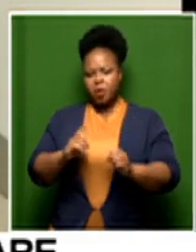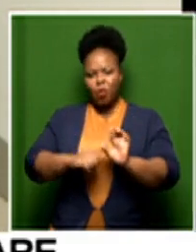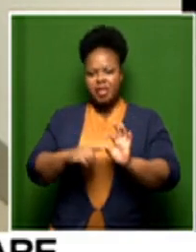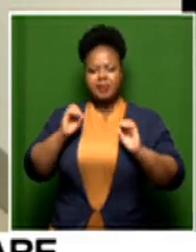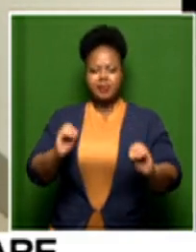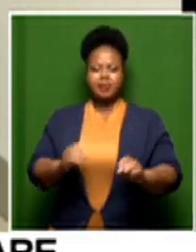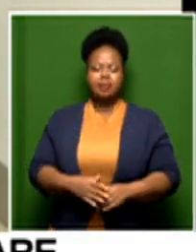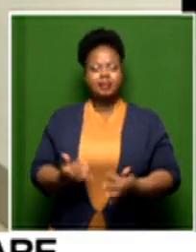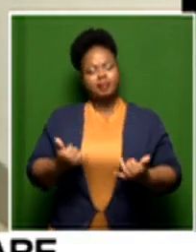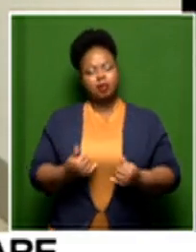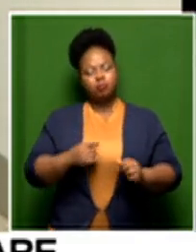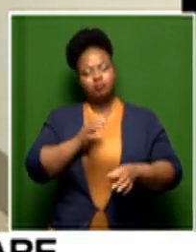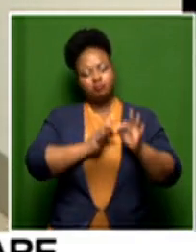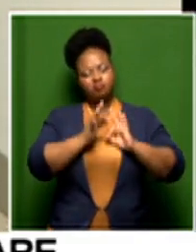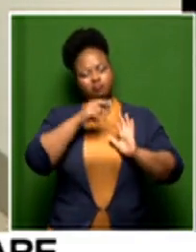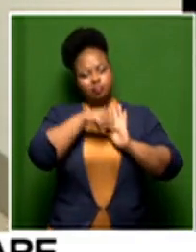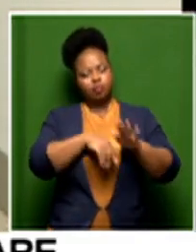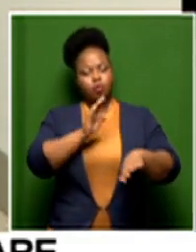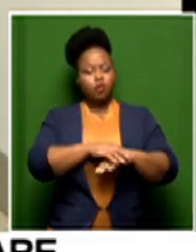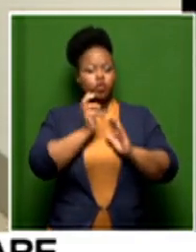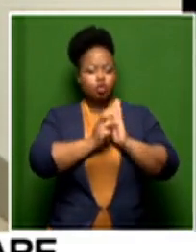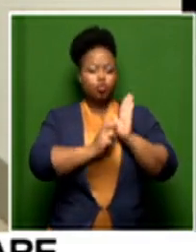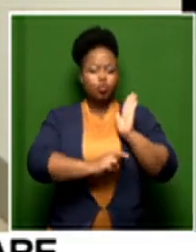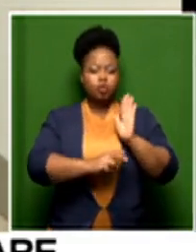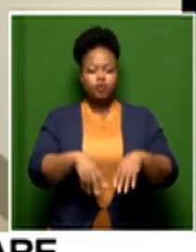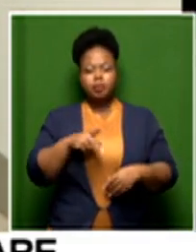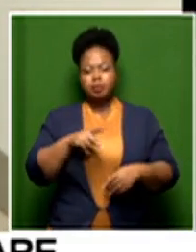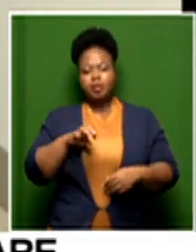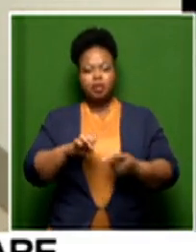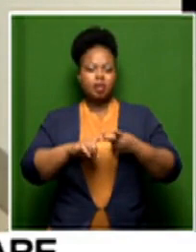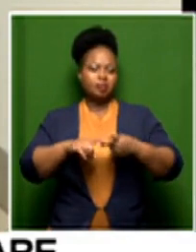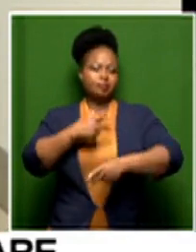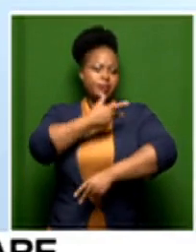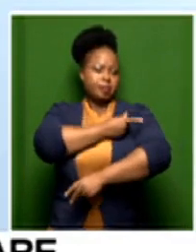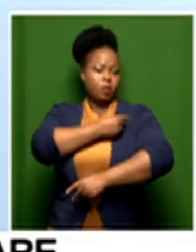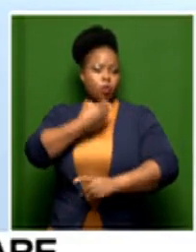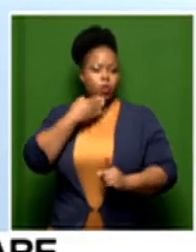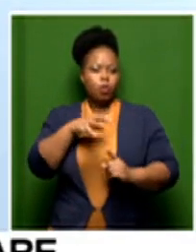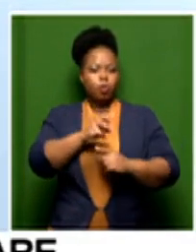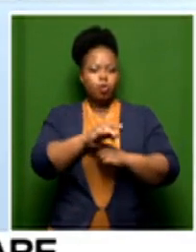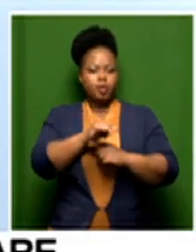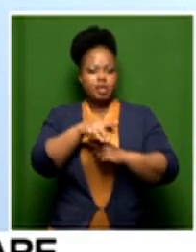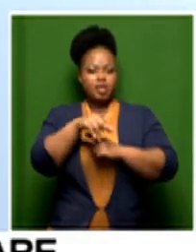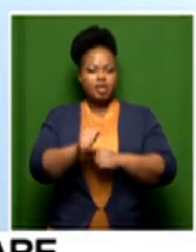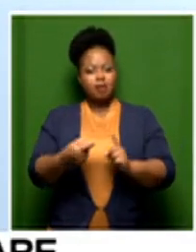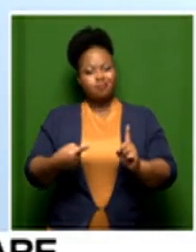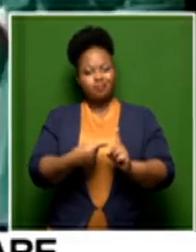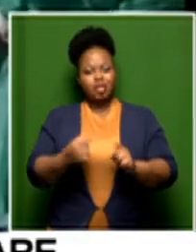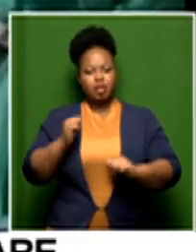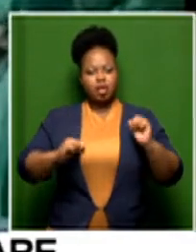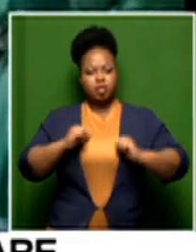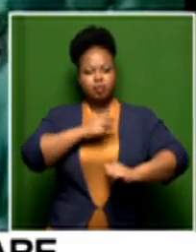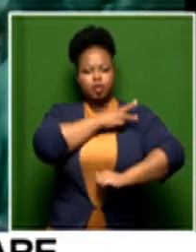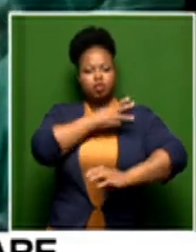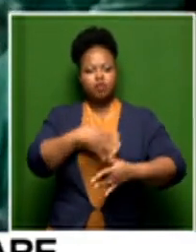more about this, as well as some of the regulations around COVID-19 vaccines, is Momeena Omarjee, who is the Acting